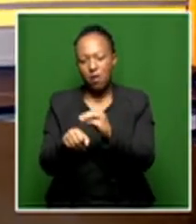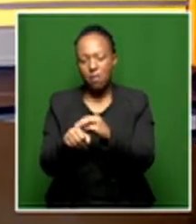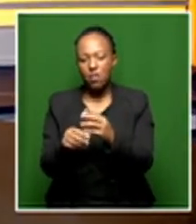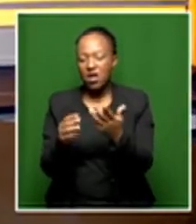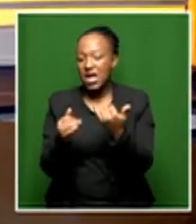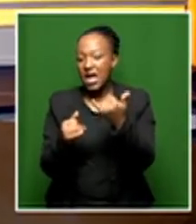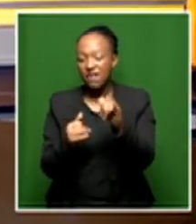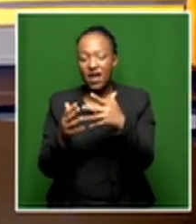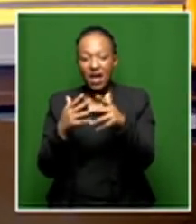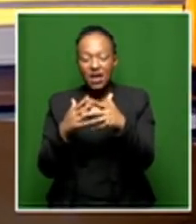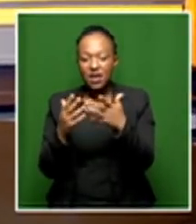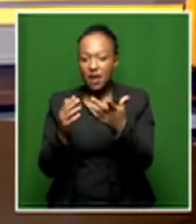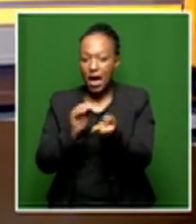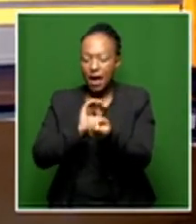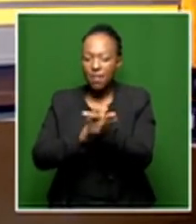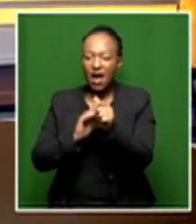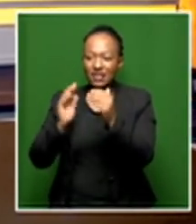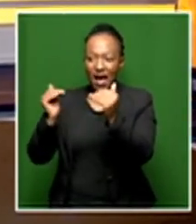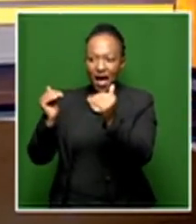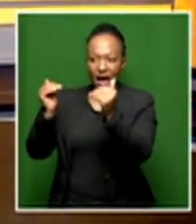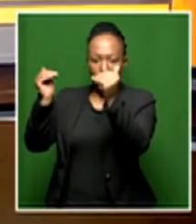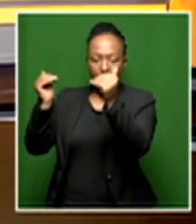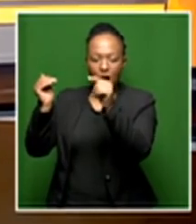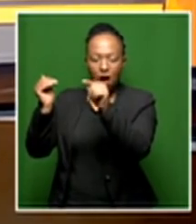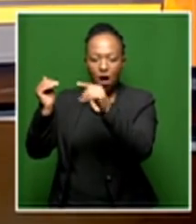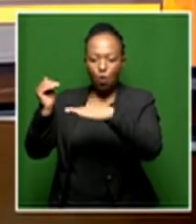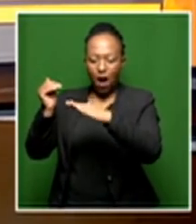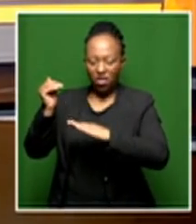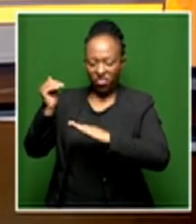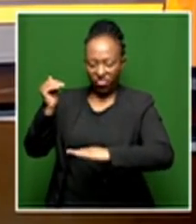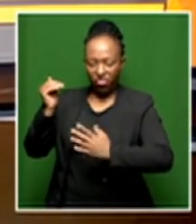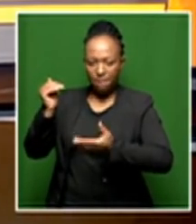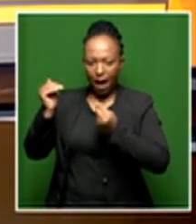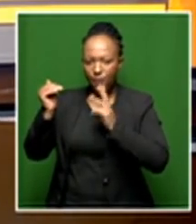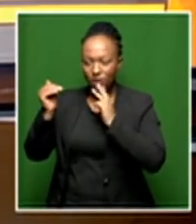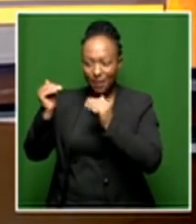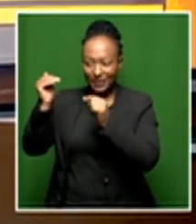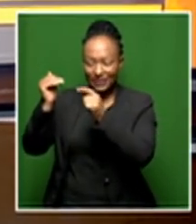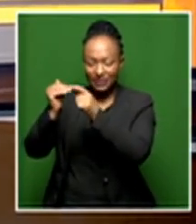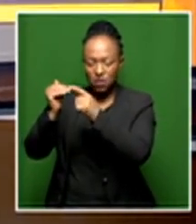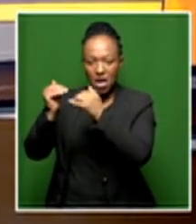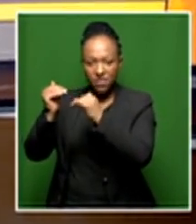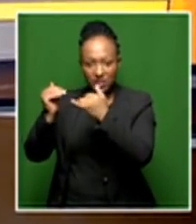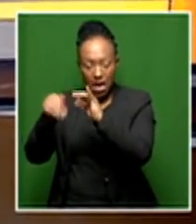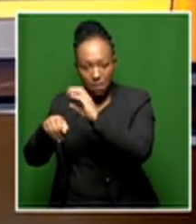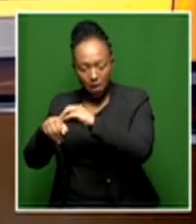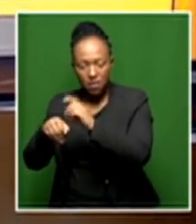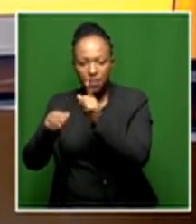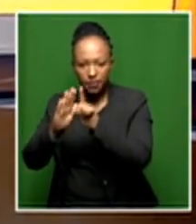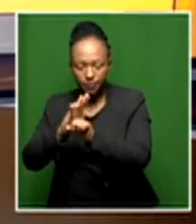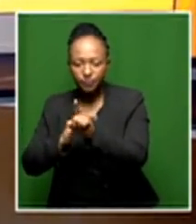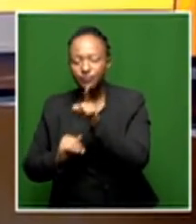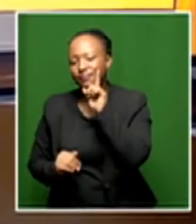And if any of the higher lying areas still have any problems, then we should check with our local